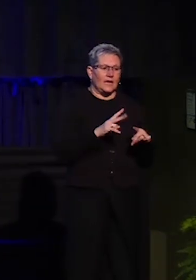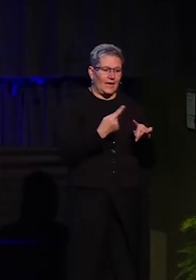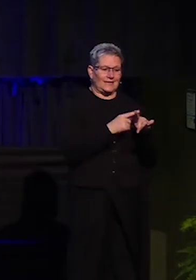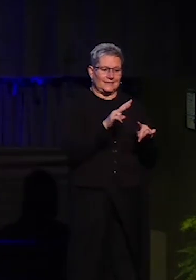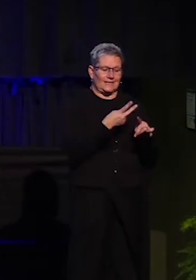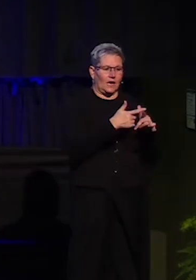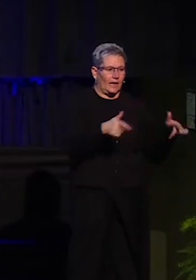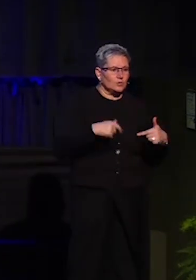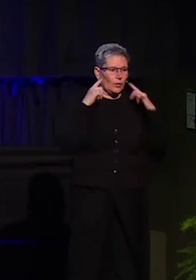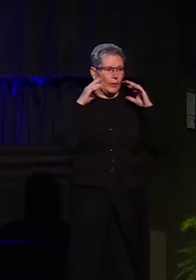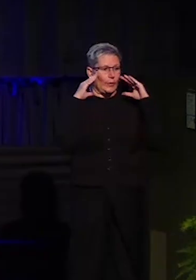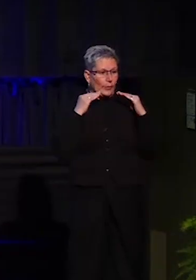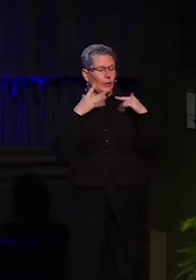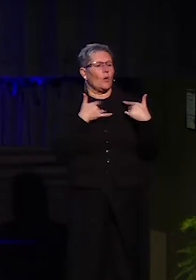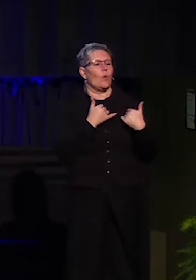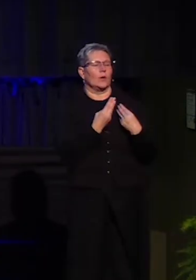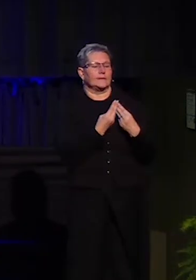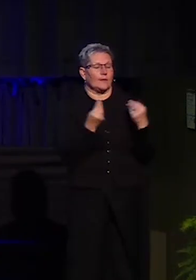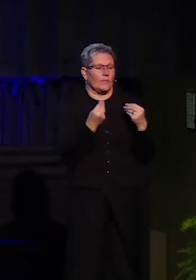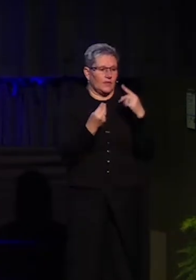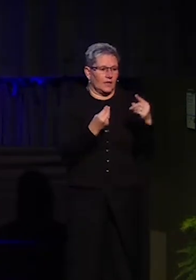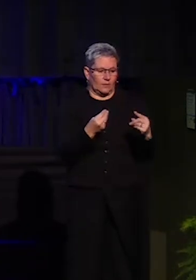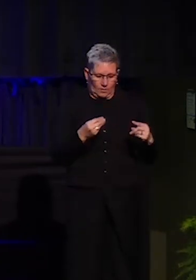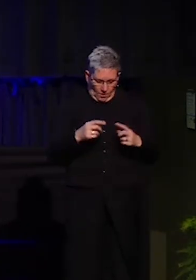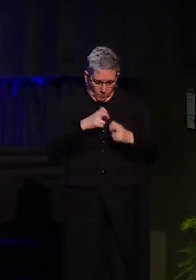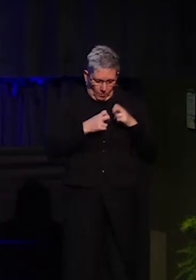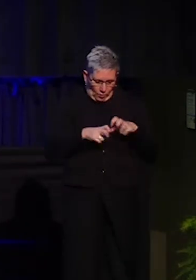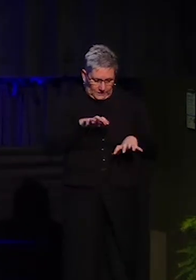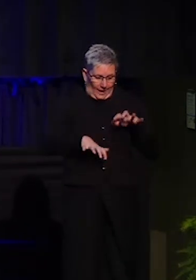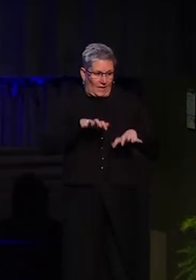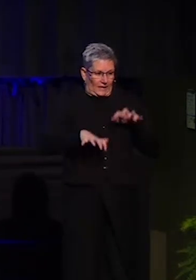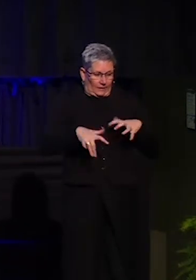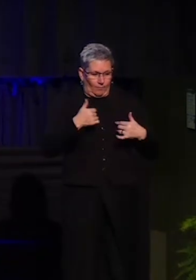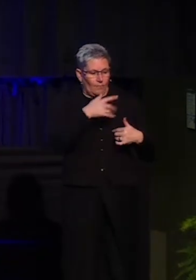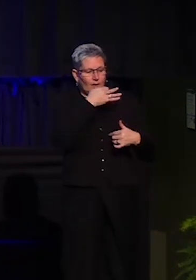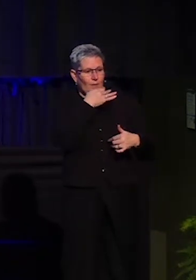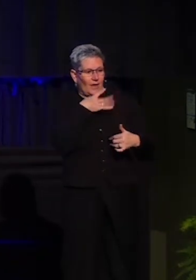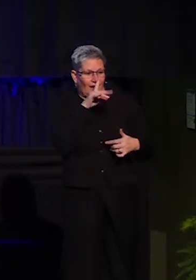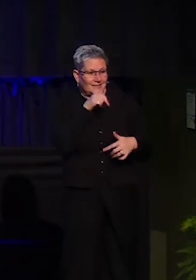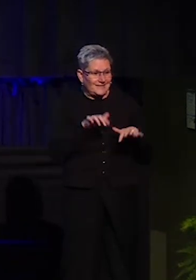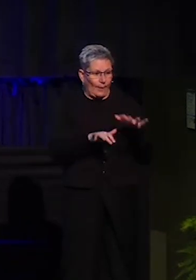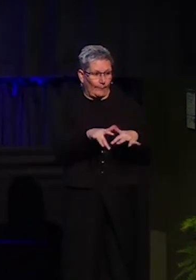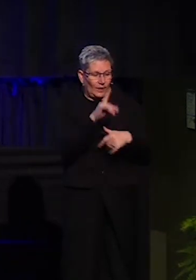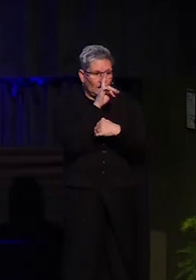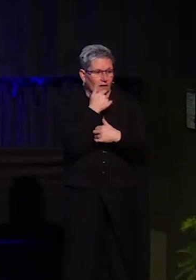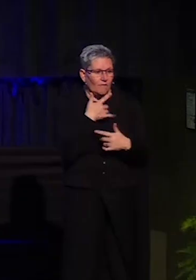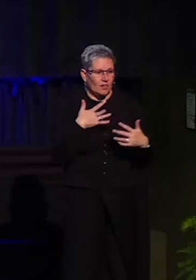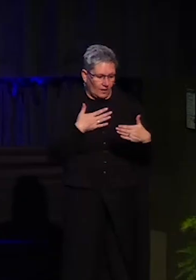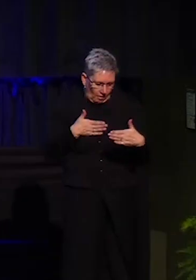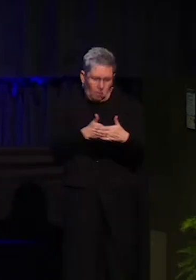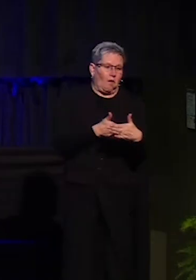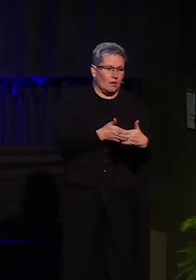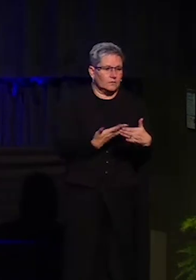or a mild hearing impairment or some sort of motor control where typing was more challenging. I don't think I would have bothered.